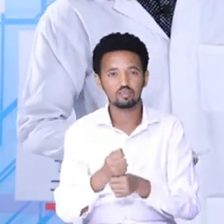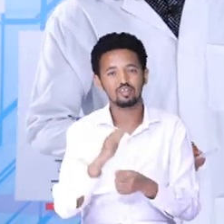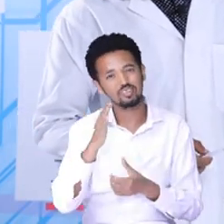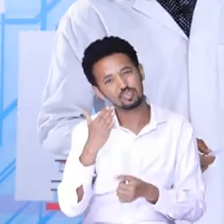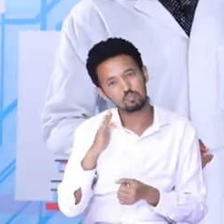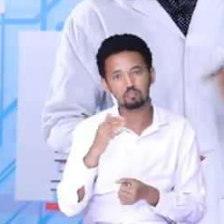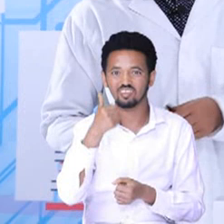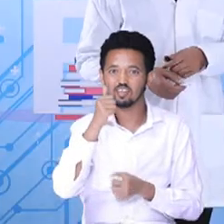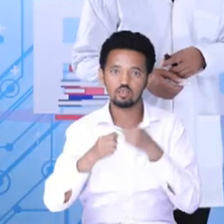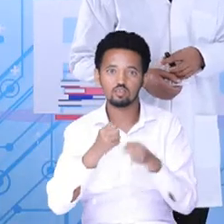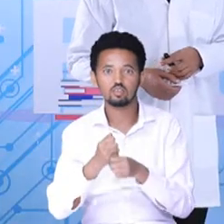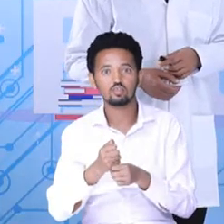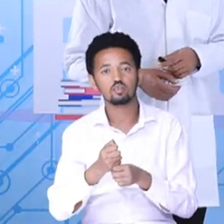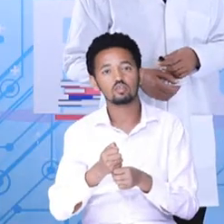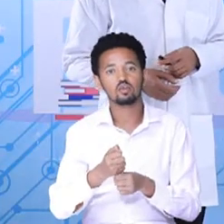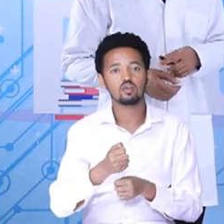minimum 10 years and more.